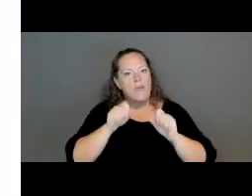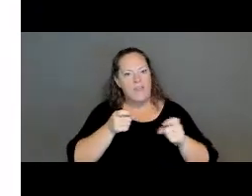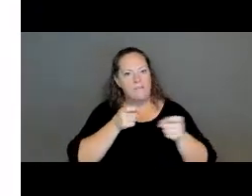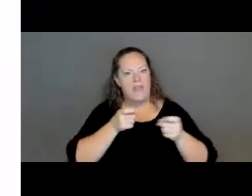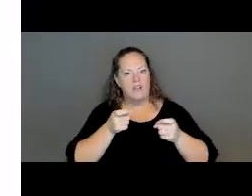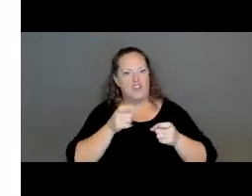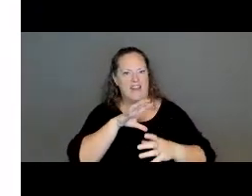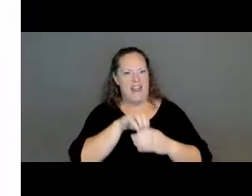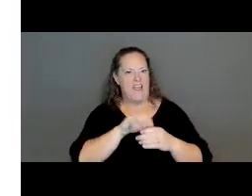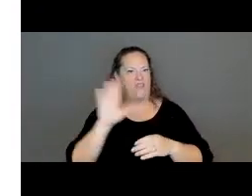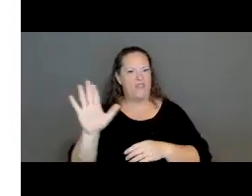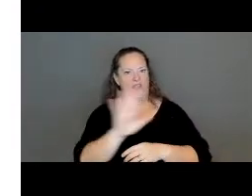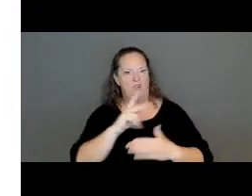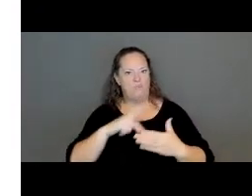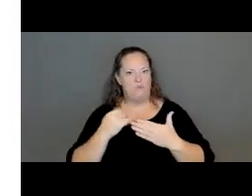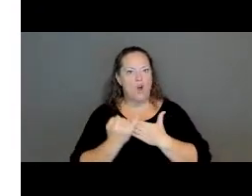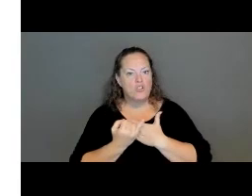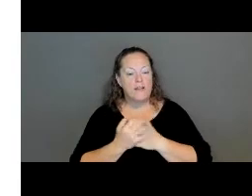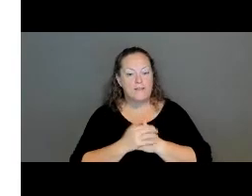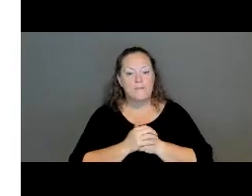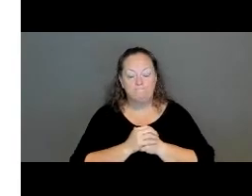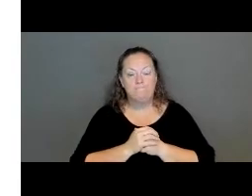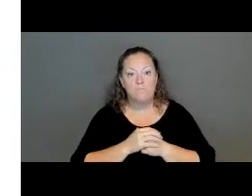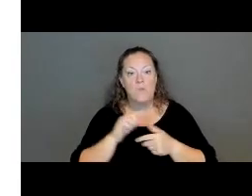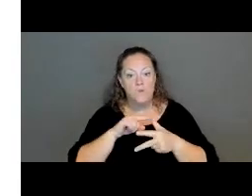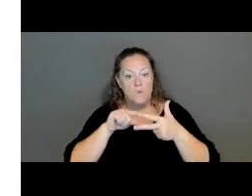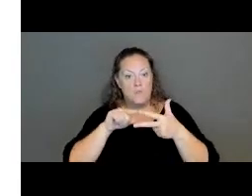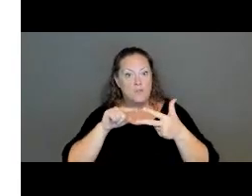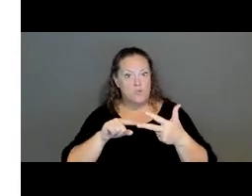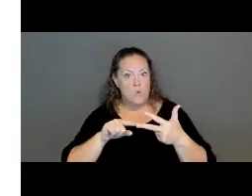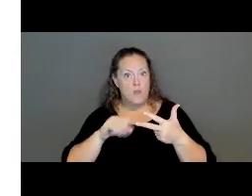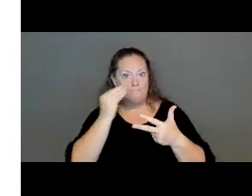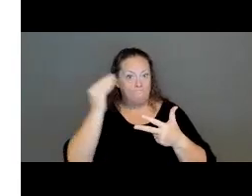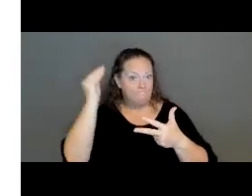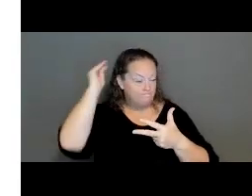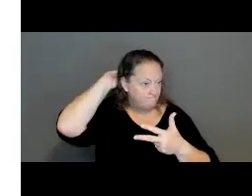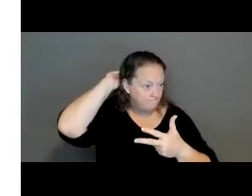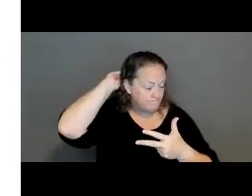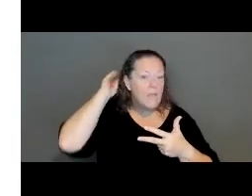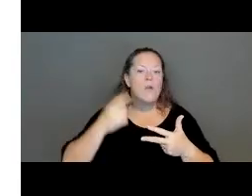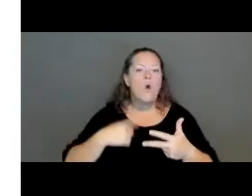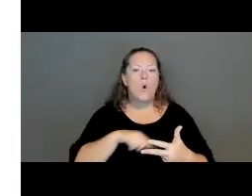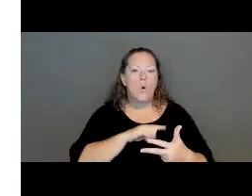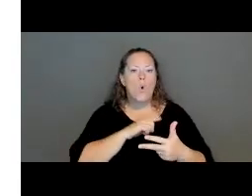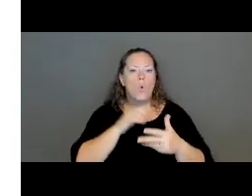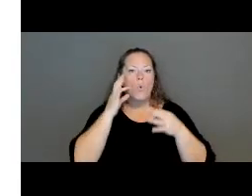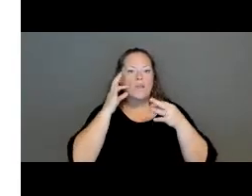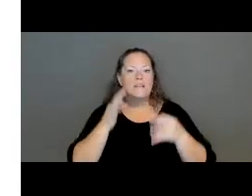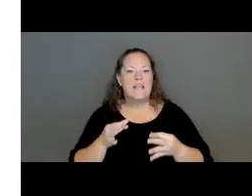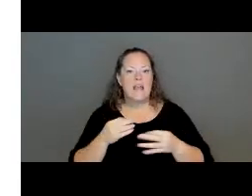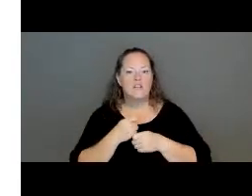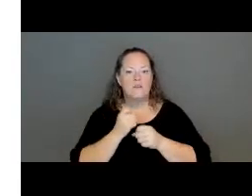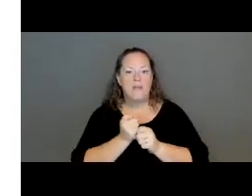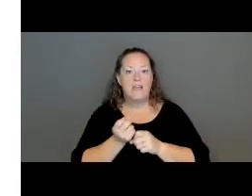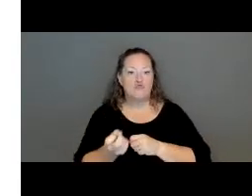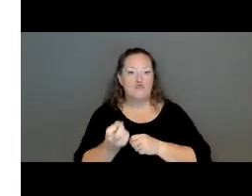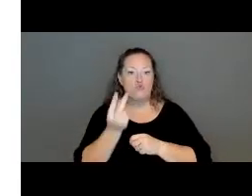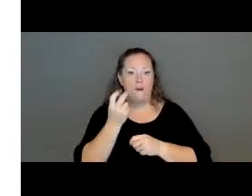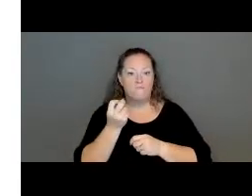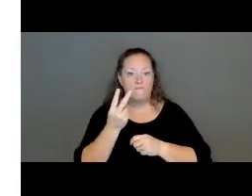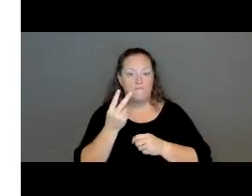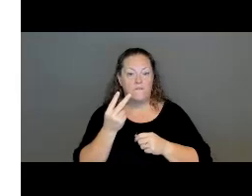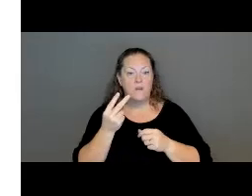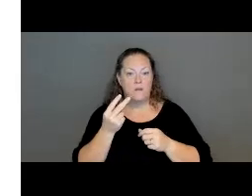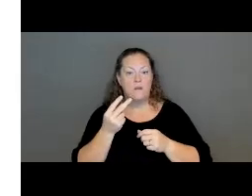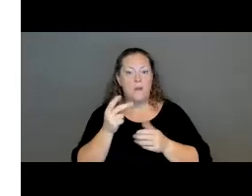projects. So taking that into consideration, we decided to create 12 publications, Próxima,